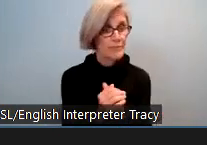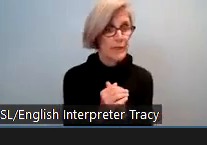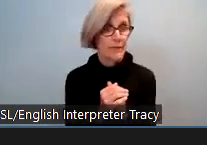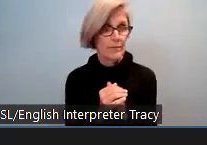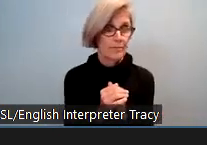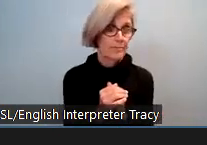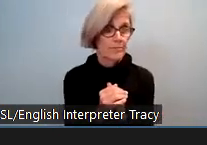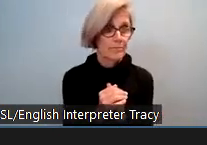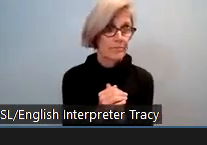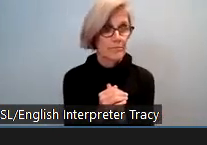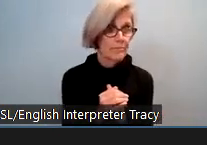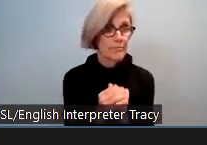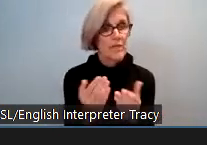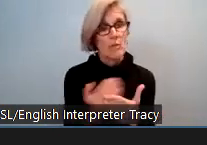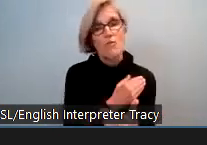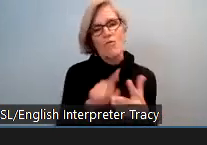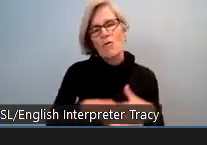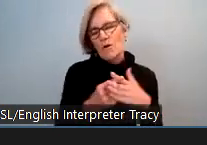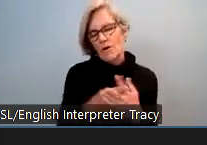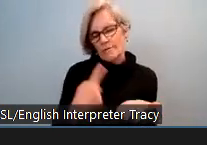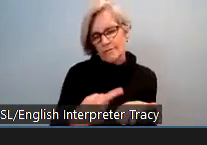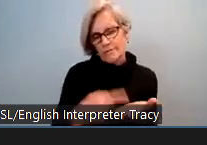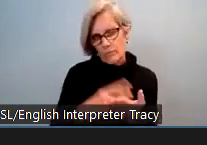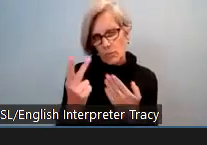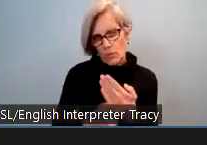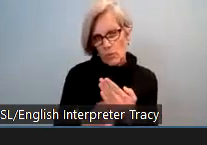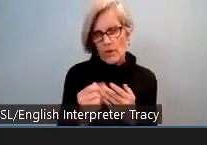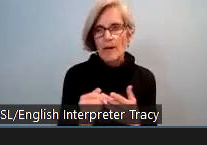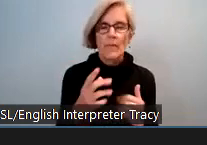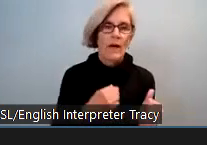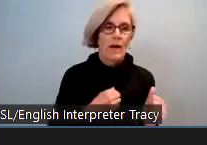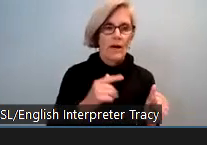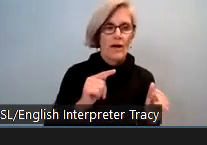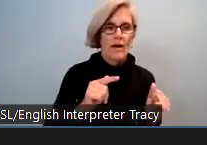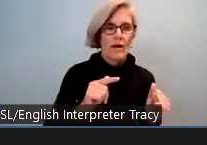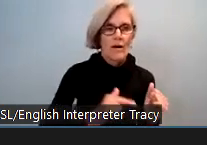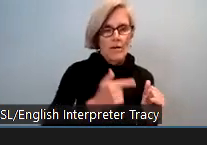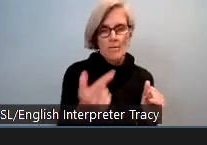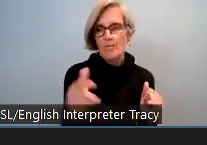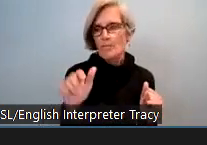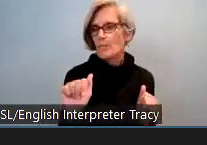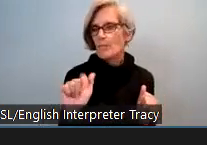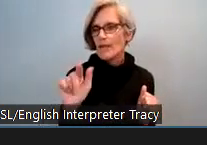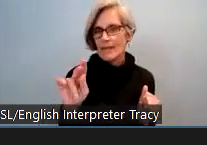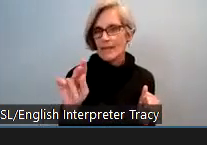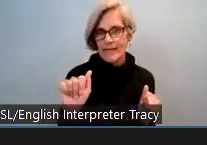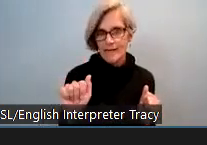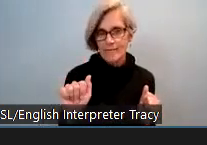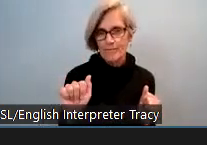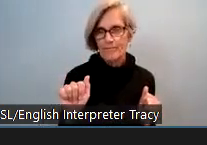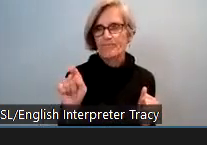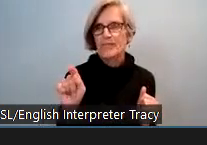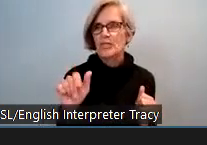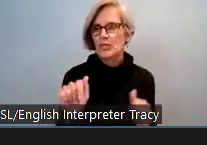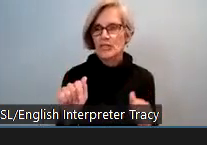But before we get into the program discussion, I'm going to pass the floor back to Alina so she can provide some